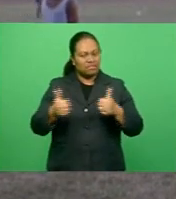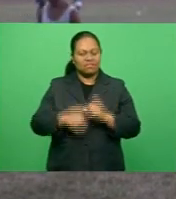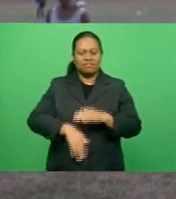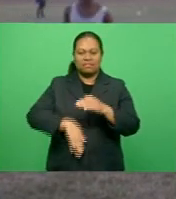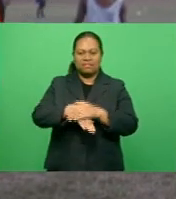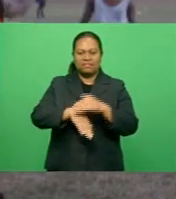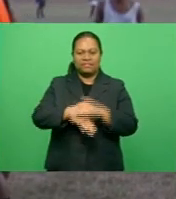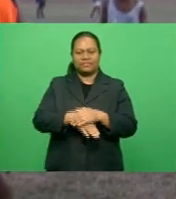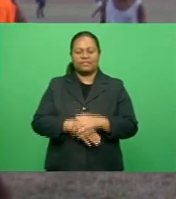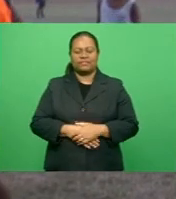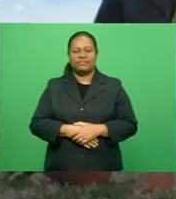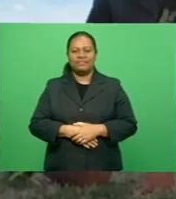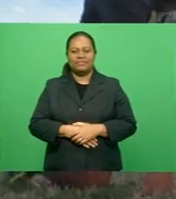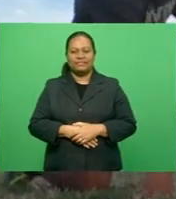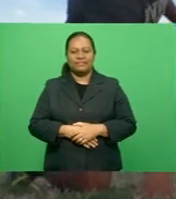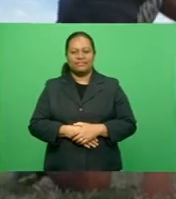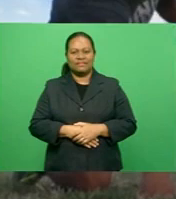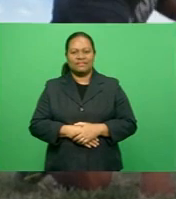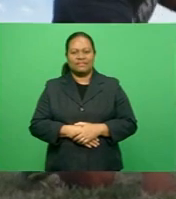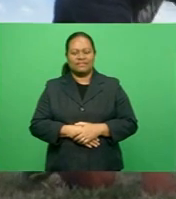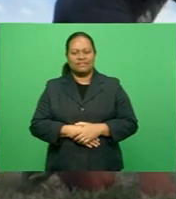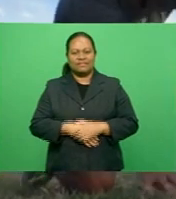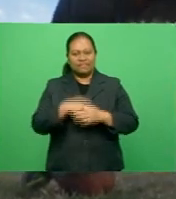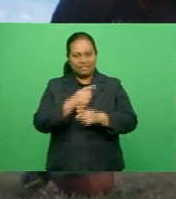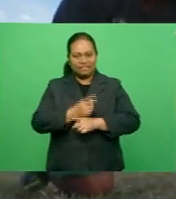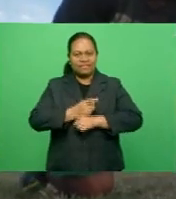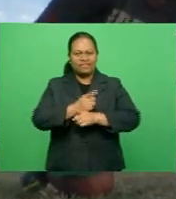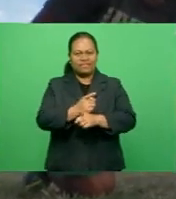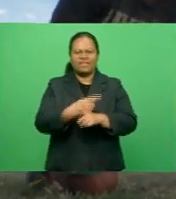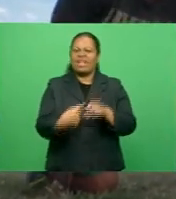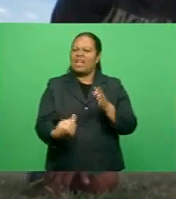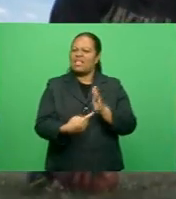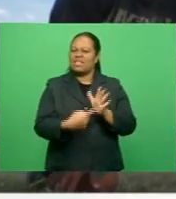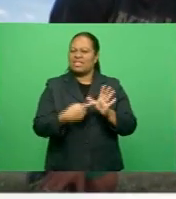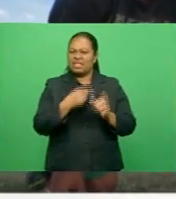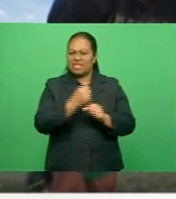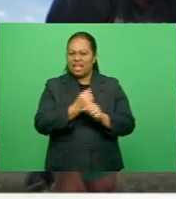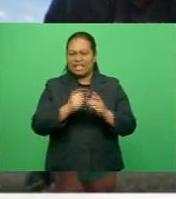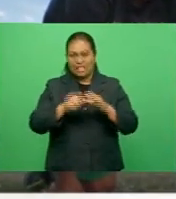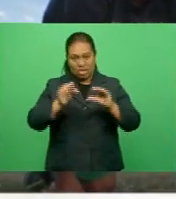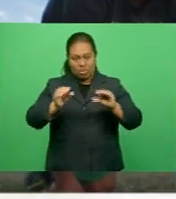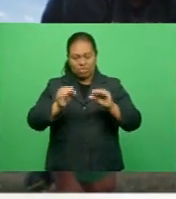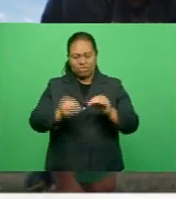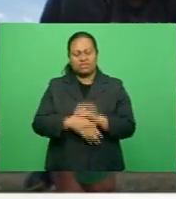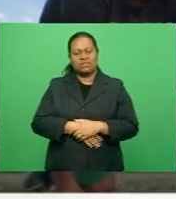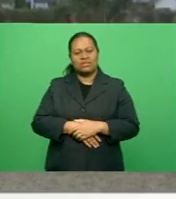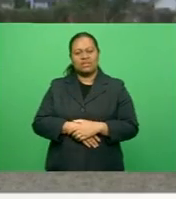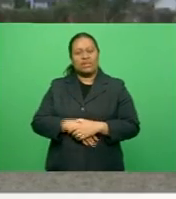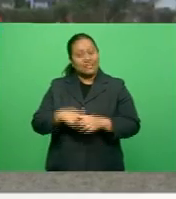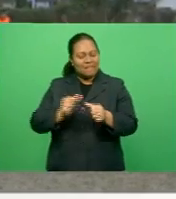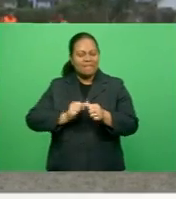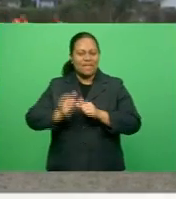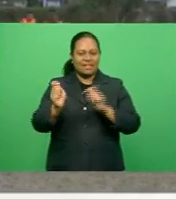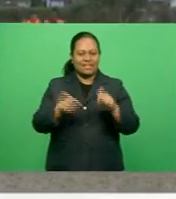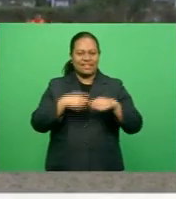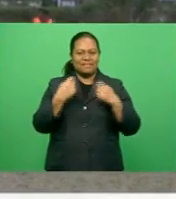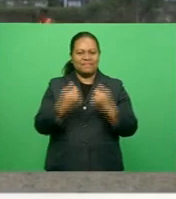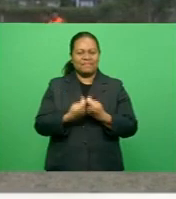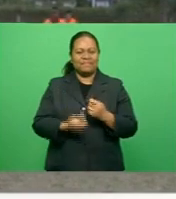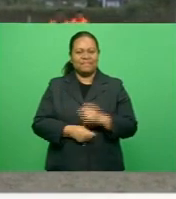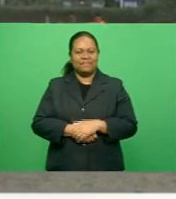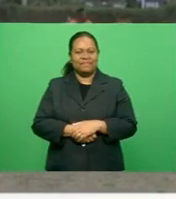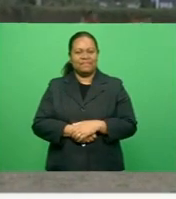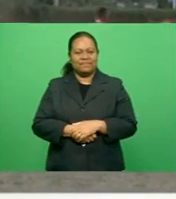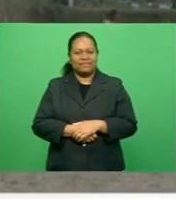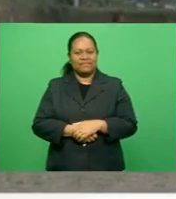and with the guidance of Tangi Bonilangi, I think they are one of the best teams,